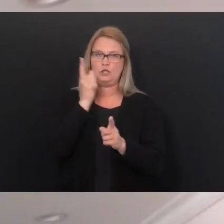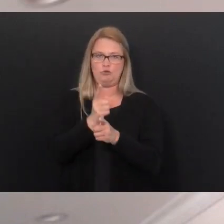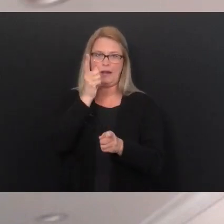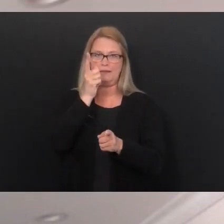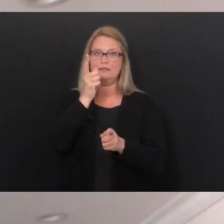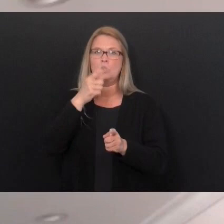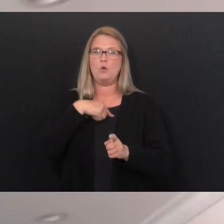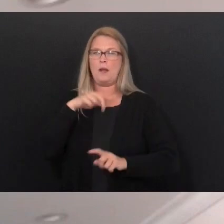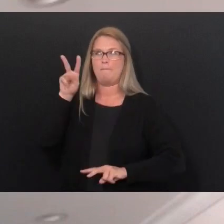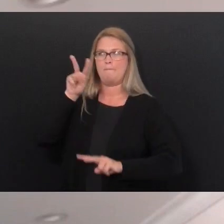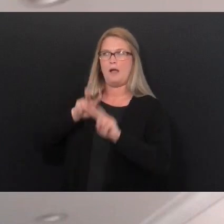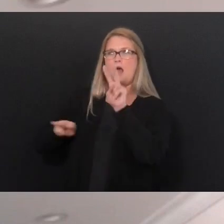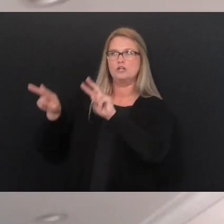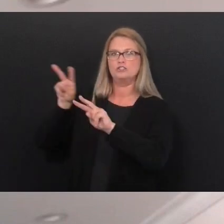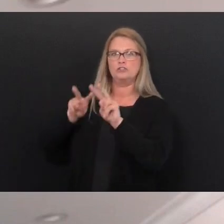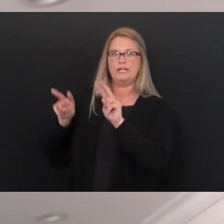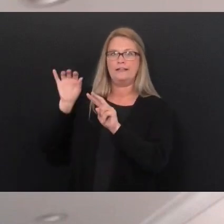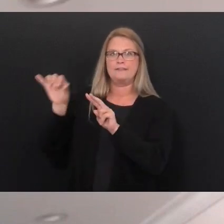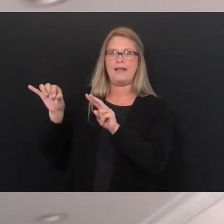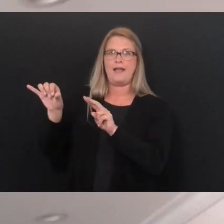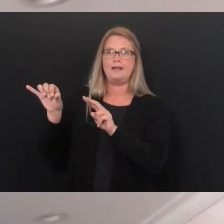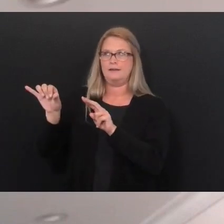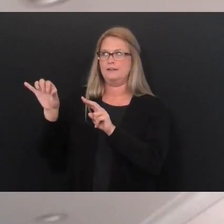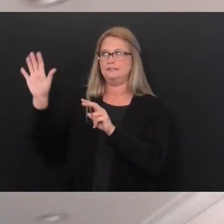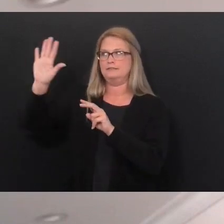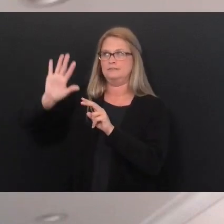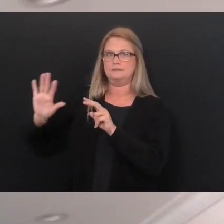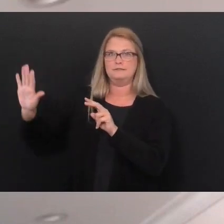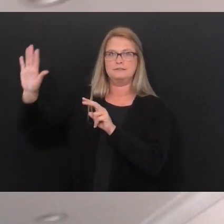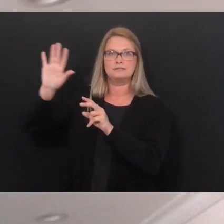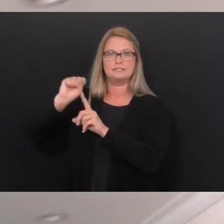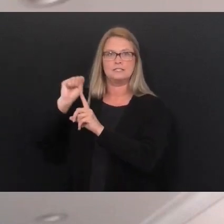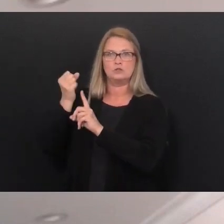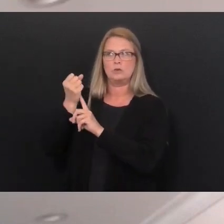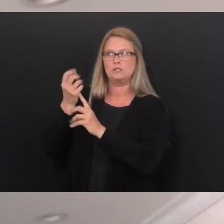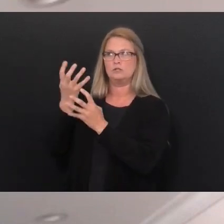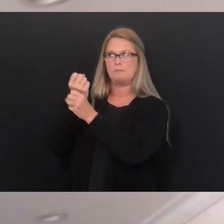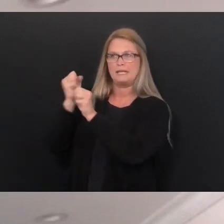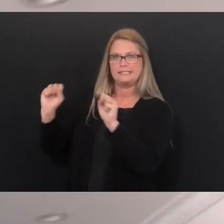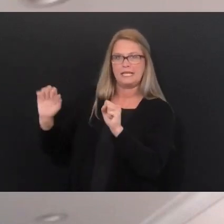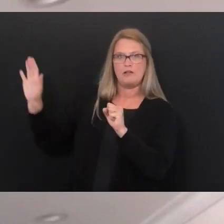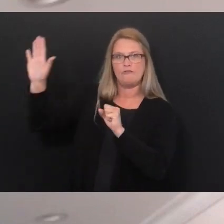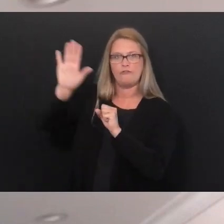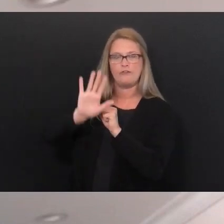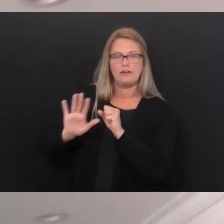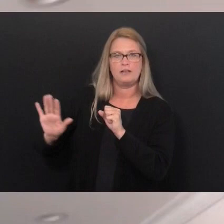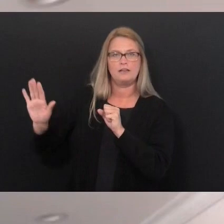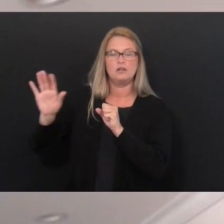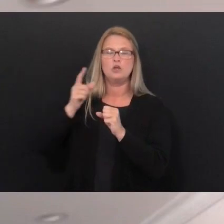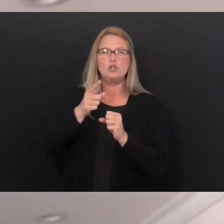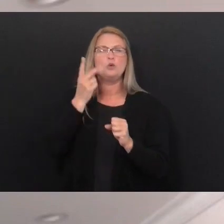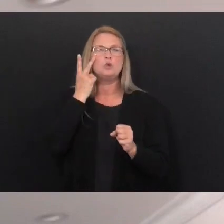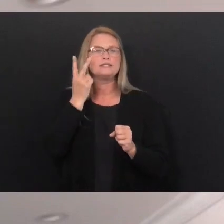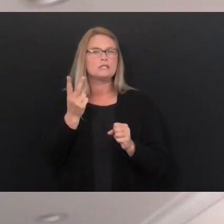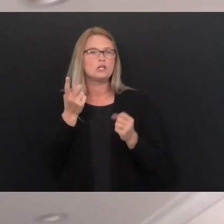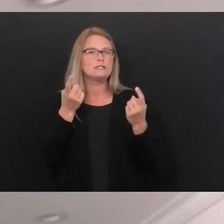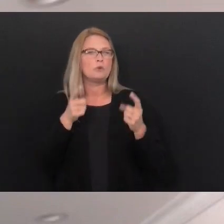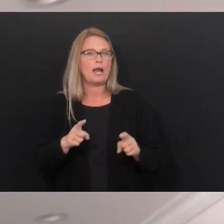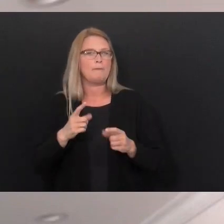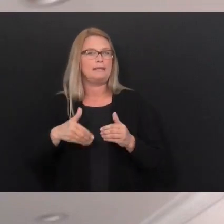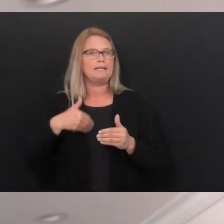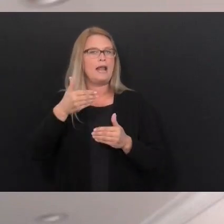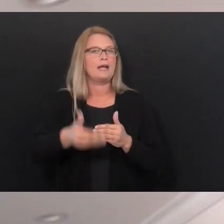monitoring constantly, we're trying to do all the things we can to protect people, I think that what you'll start to see in this next